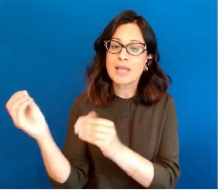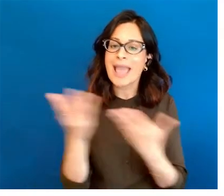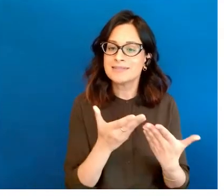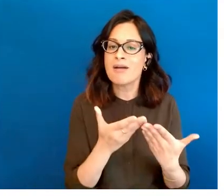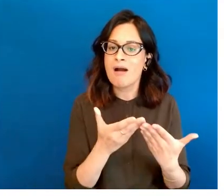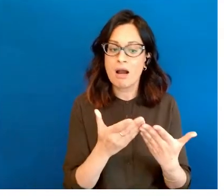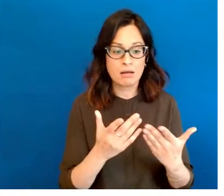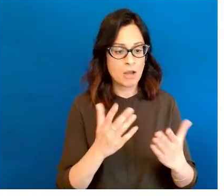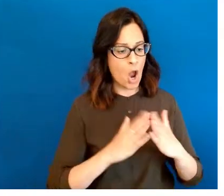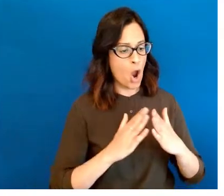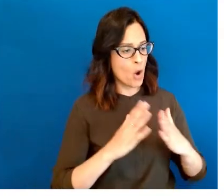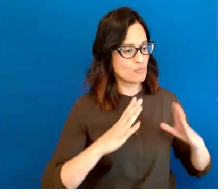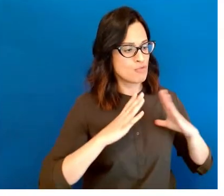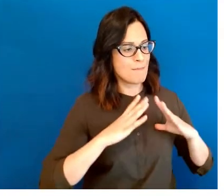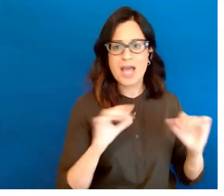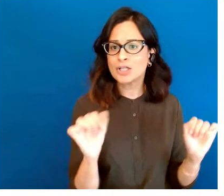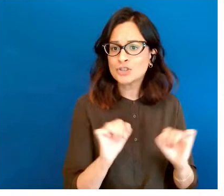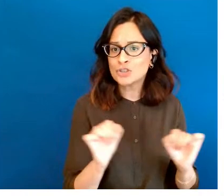foods.